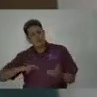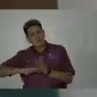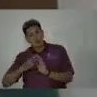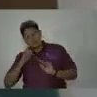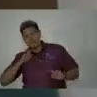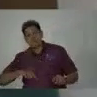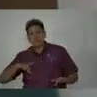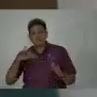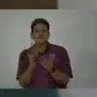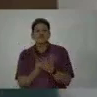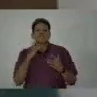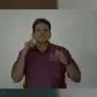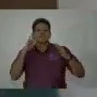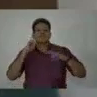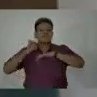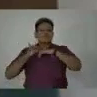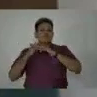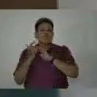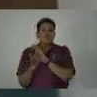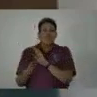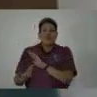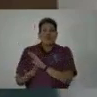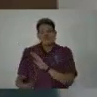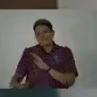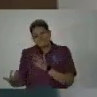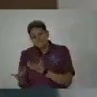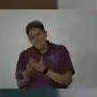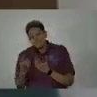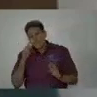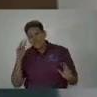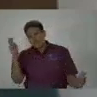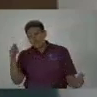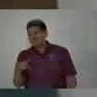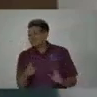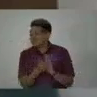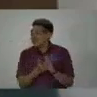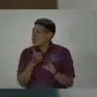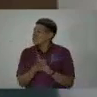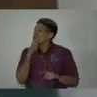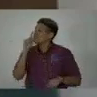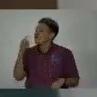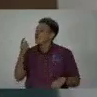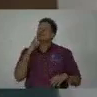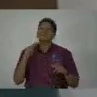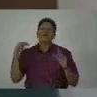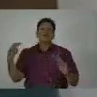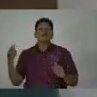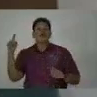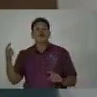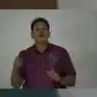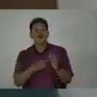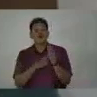report did not reach the standard set in law, which says, and I quote, "This act, unless the context otherwise